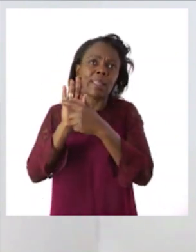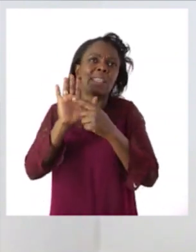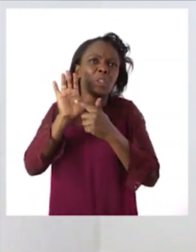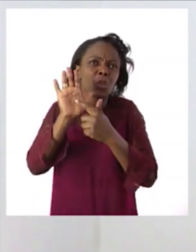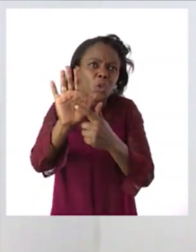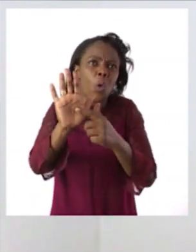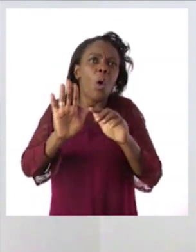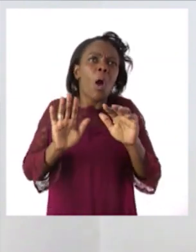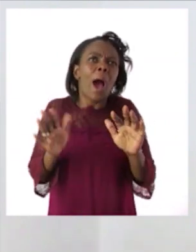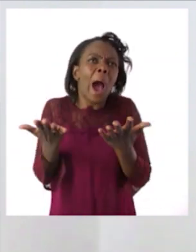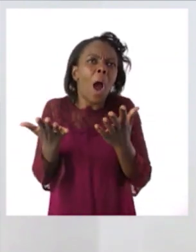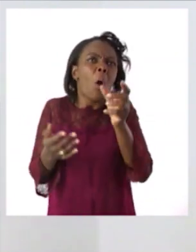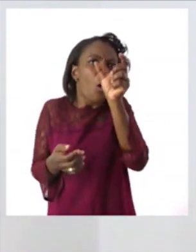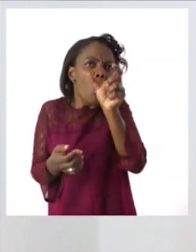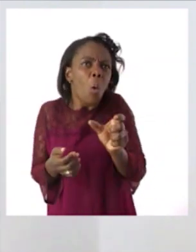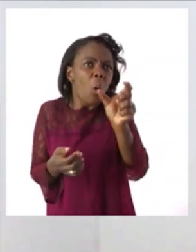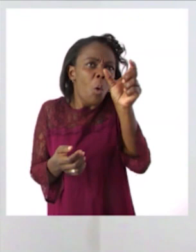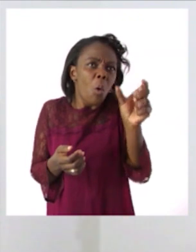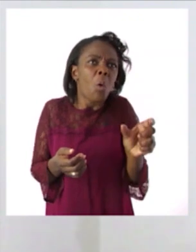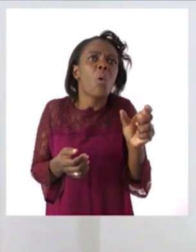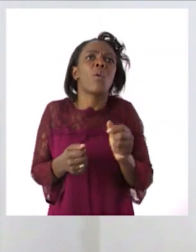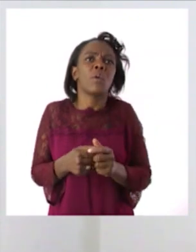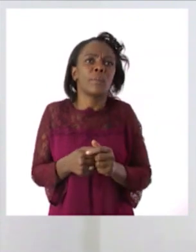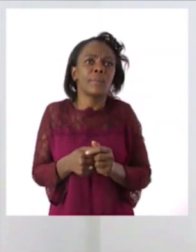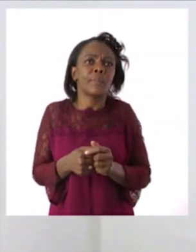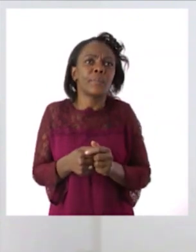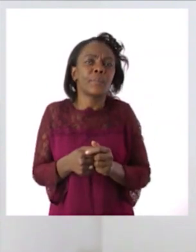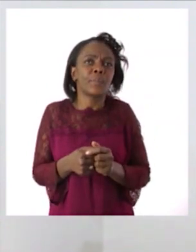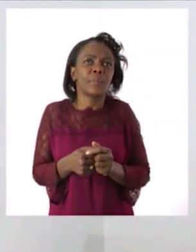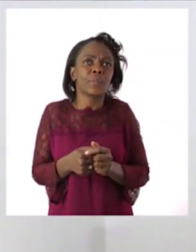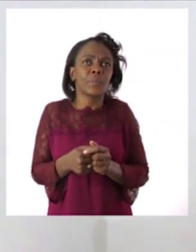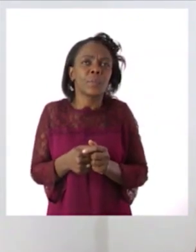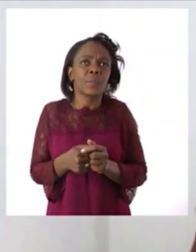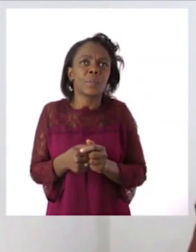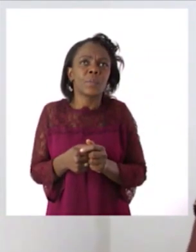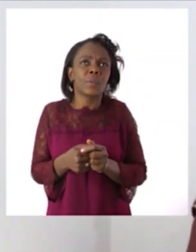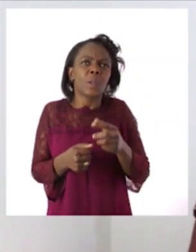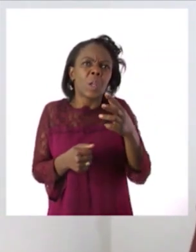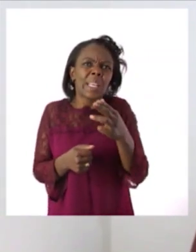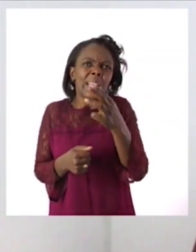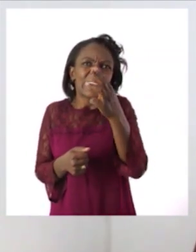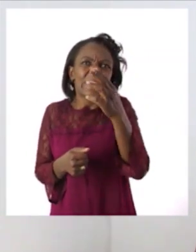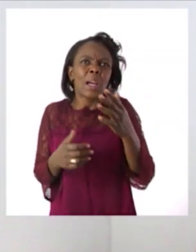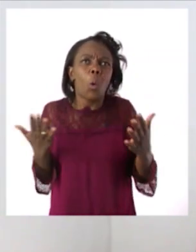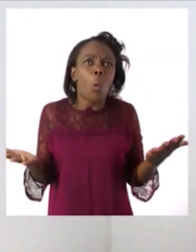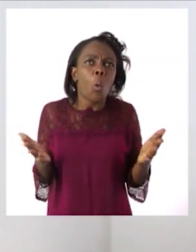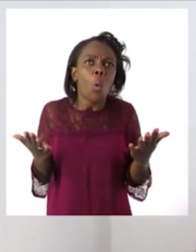a word. Okay. All right, so now what about cutting the words into